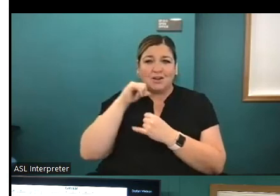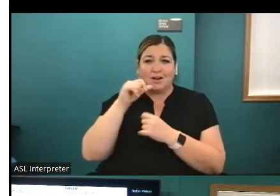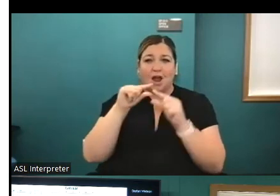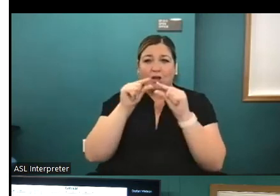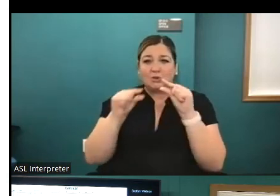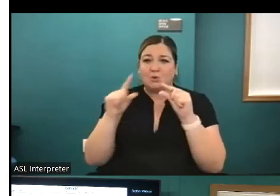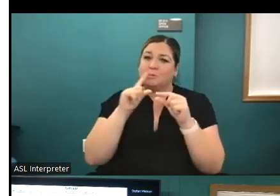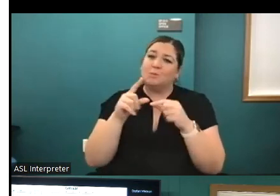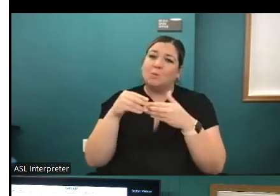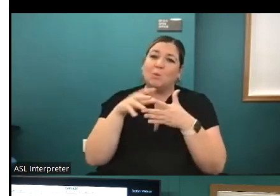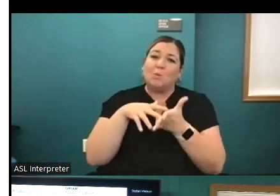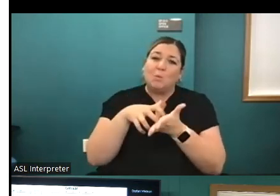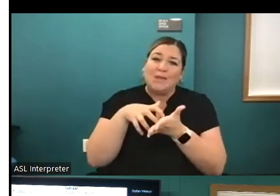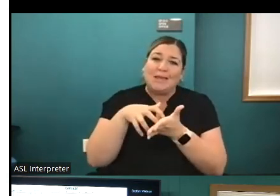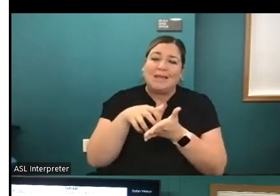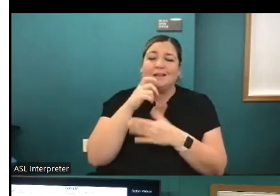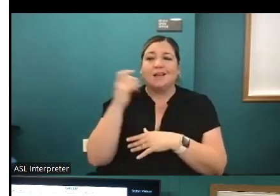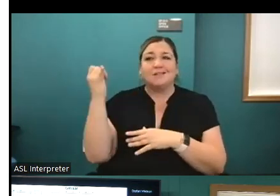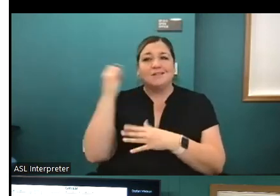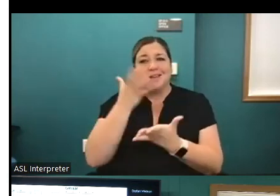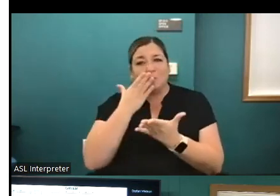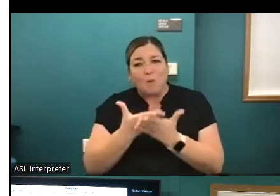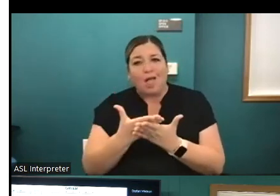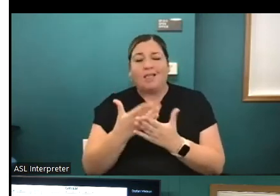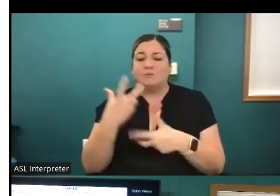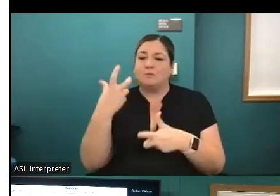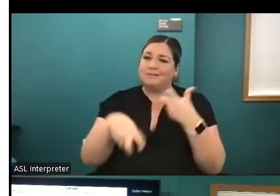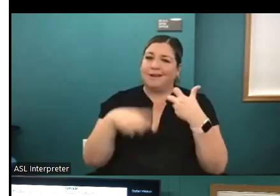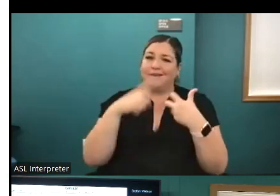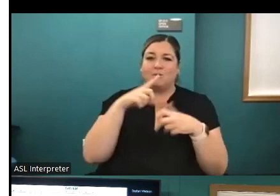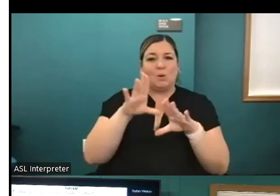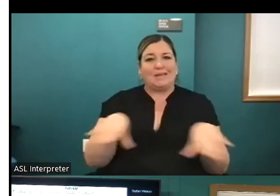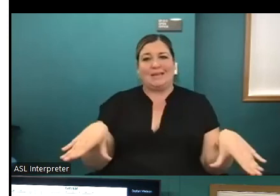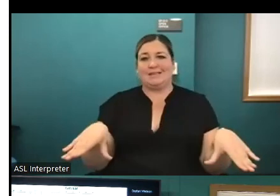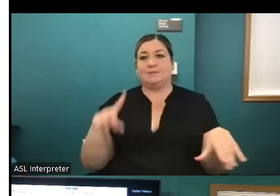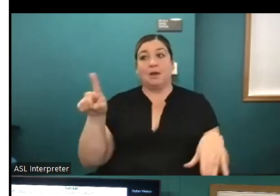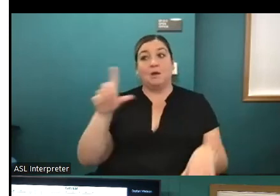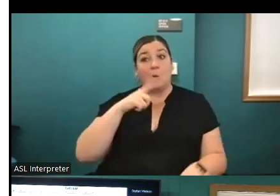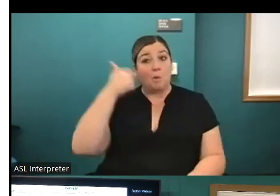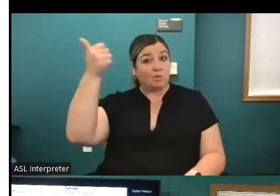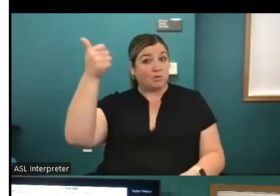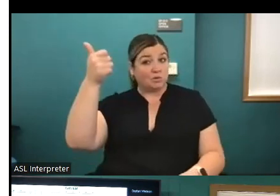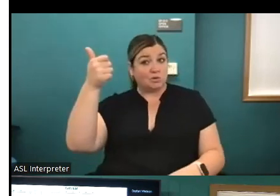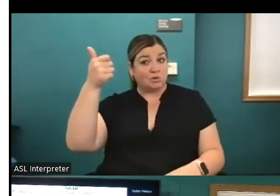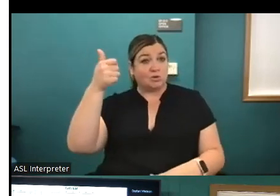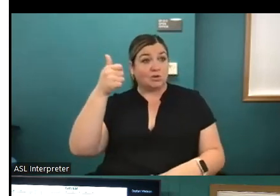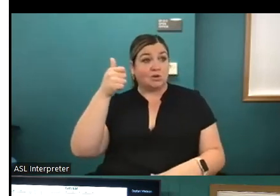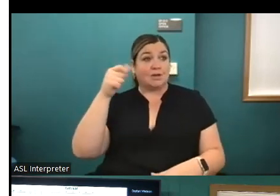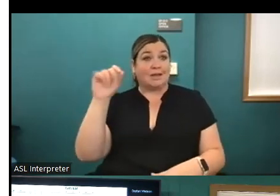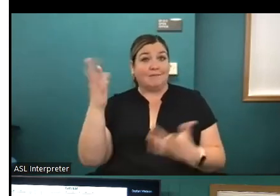very fragile and it doesn't stay in very well. And also logistically, it's just a nightmare. But as they get older, if they still have,